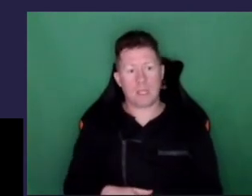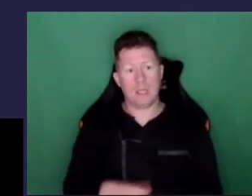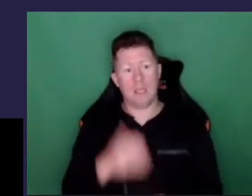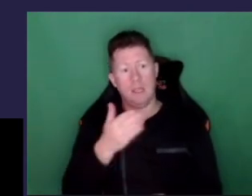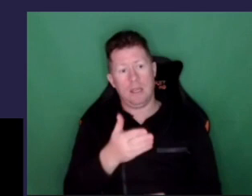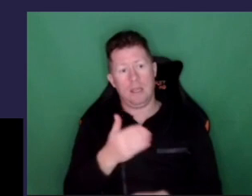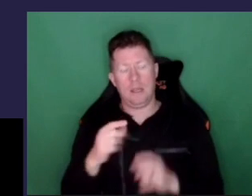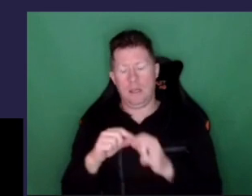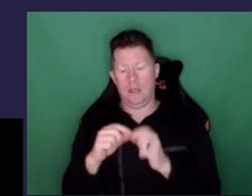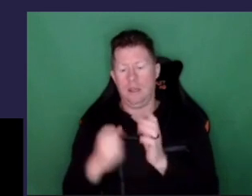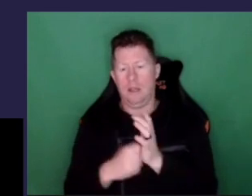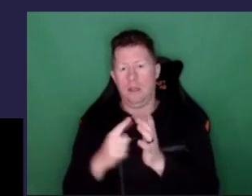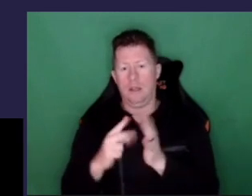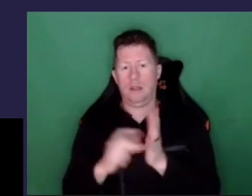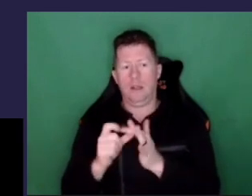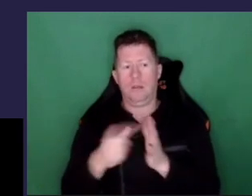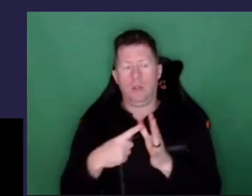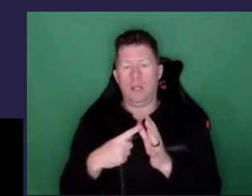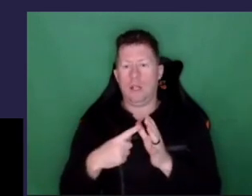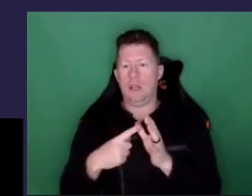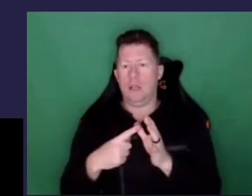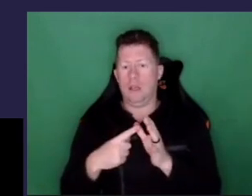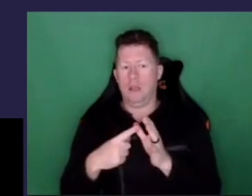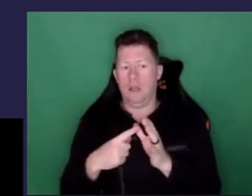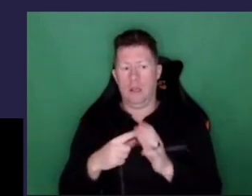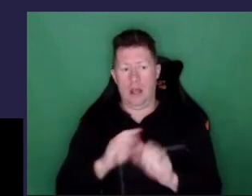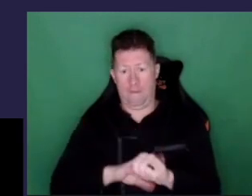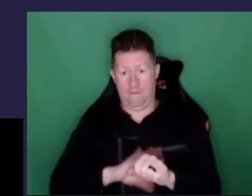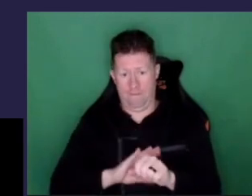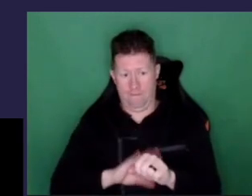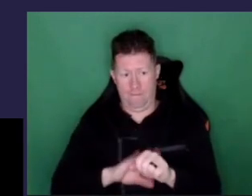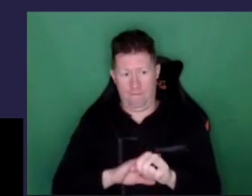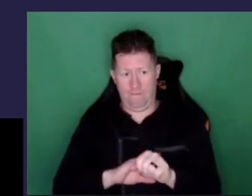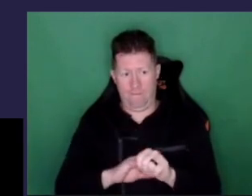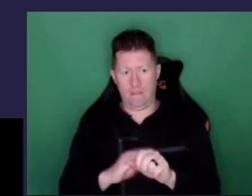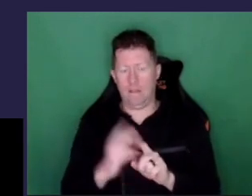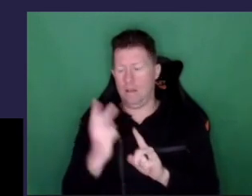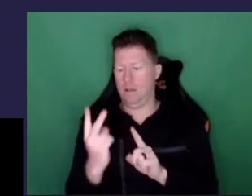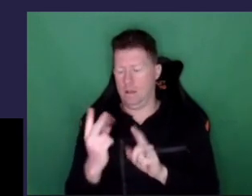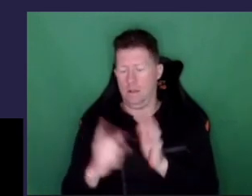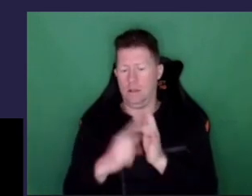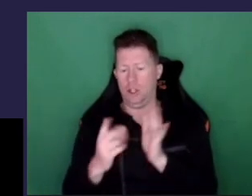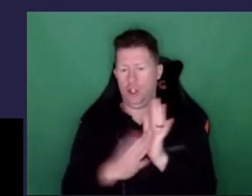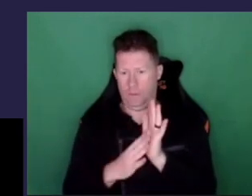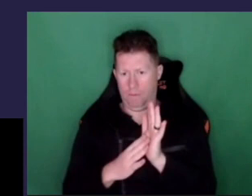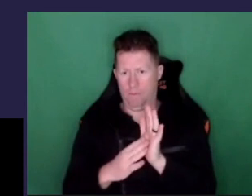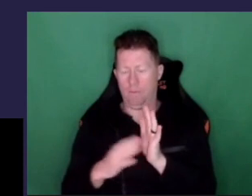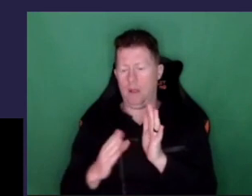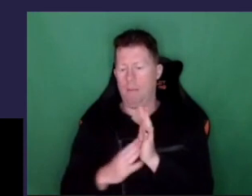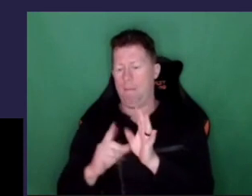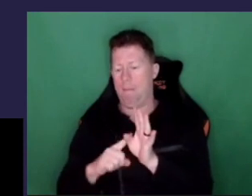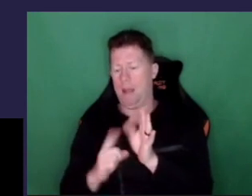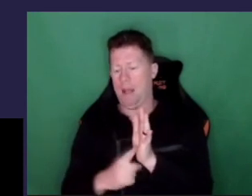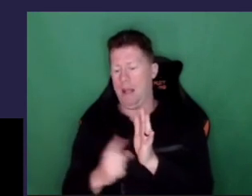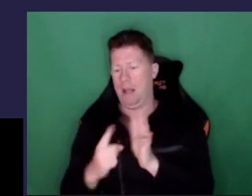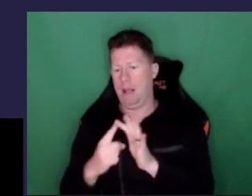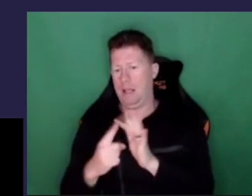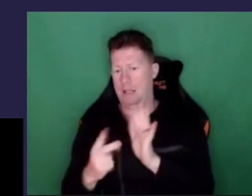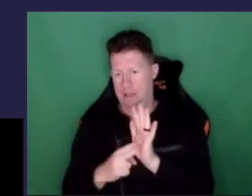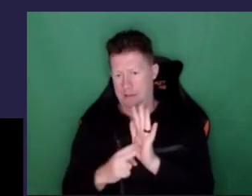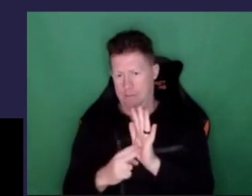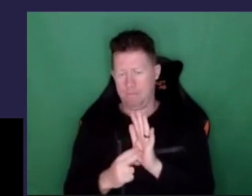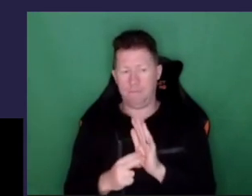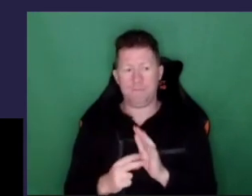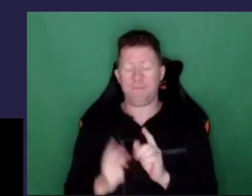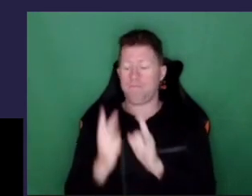This is Brenda Gasper on your left and Mylene and Jim Dempsey next to Brenda. Brenda